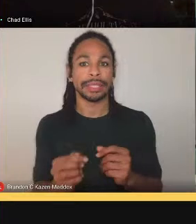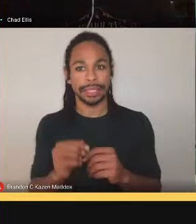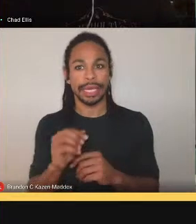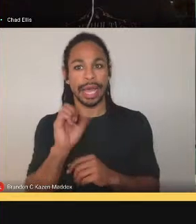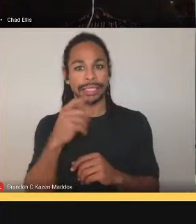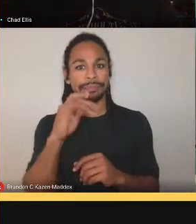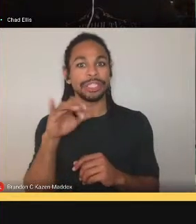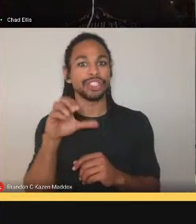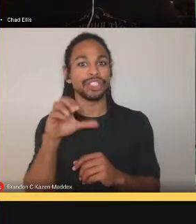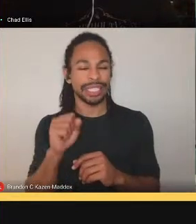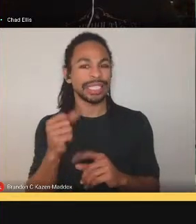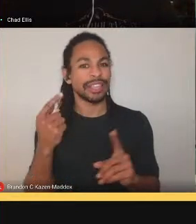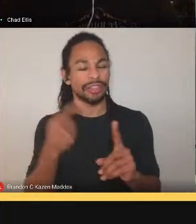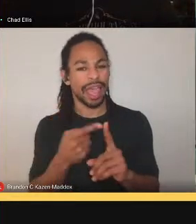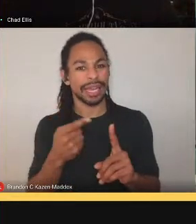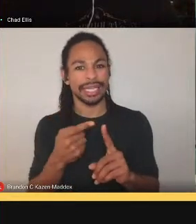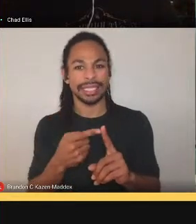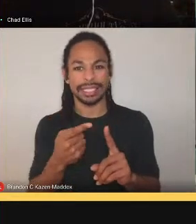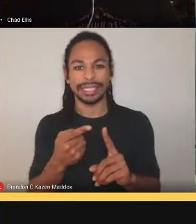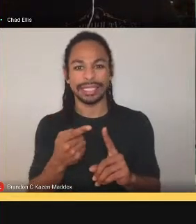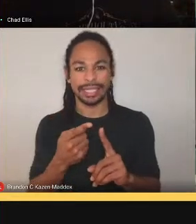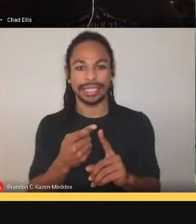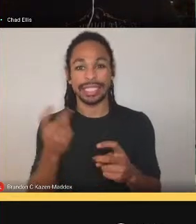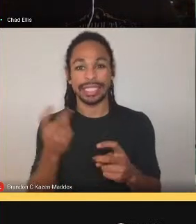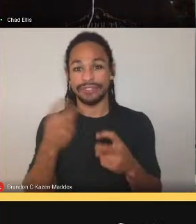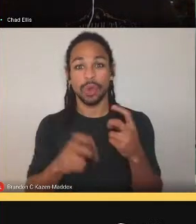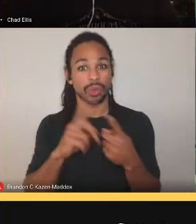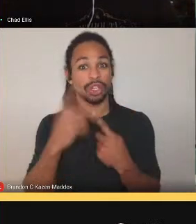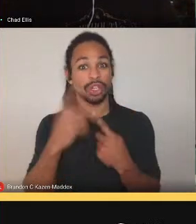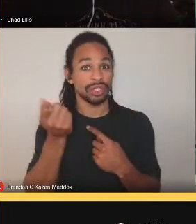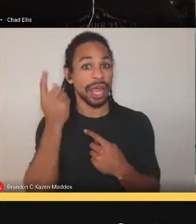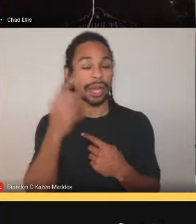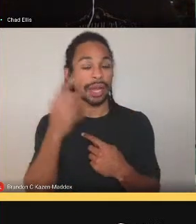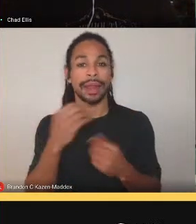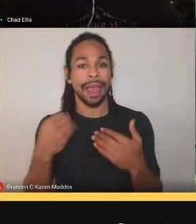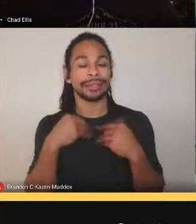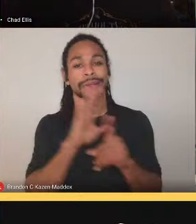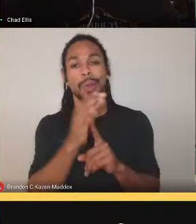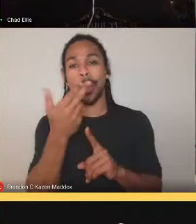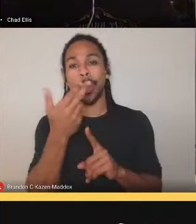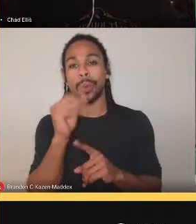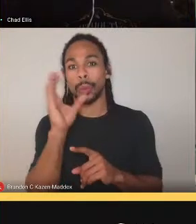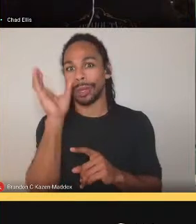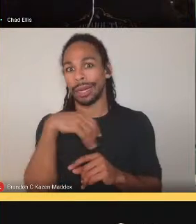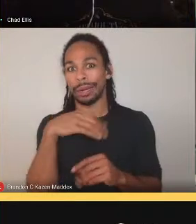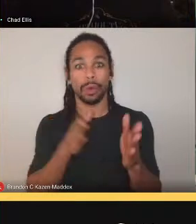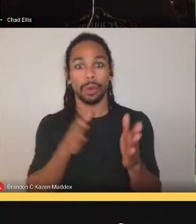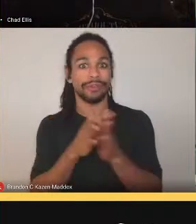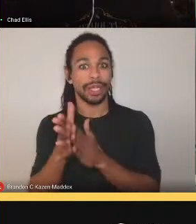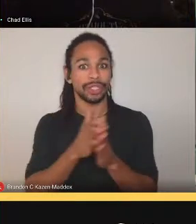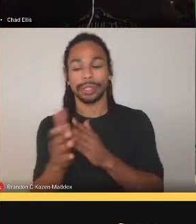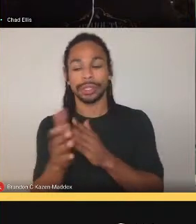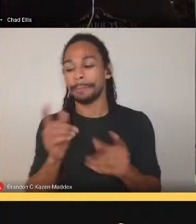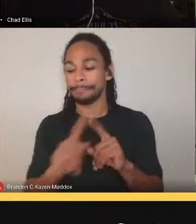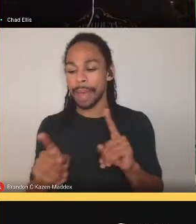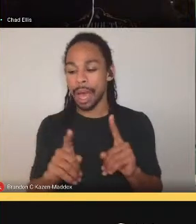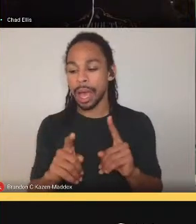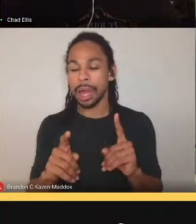difficult to understand and has their own weird motivations. But that's not necessarily something that,